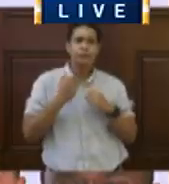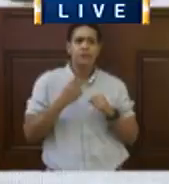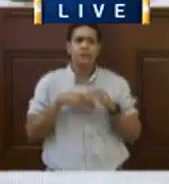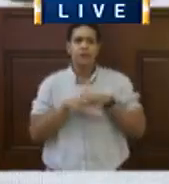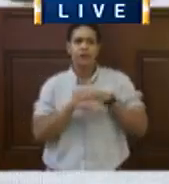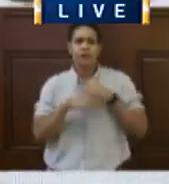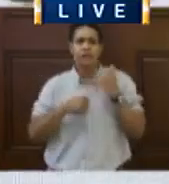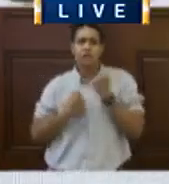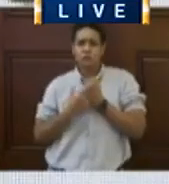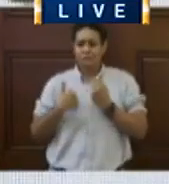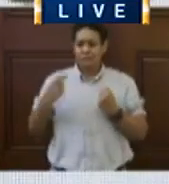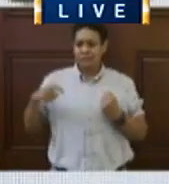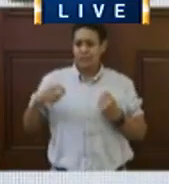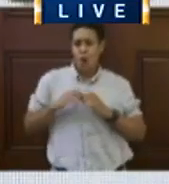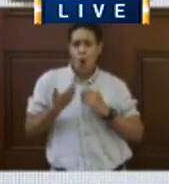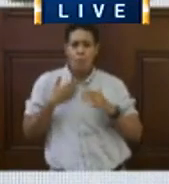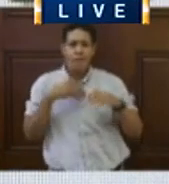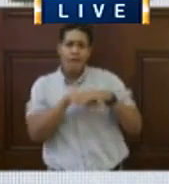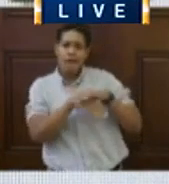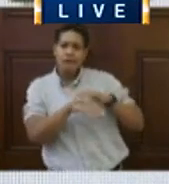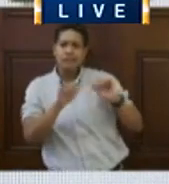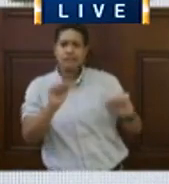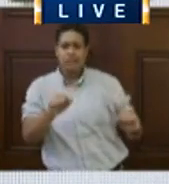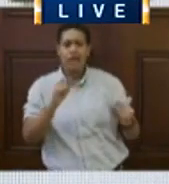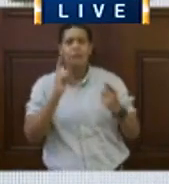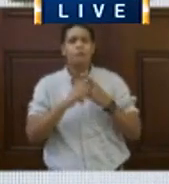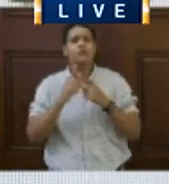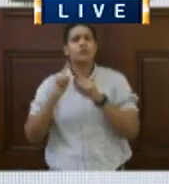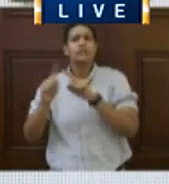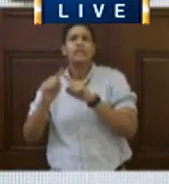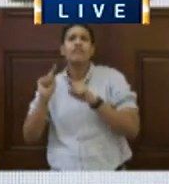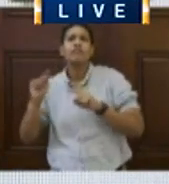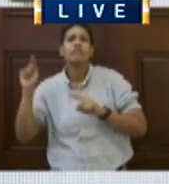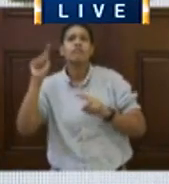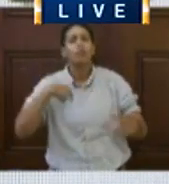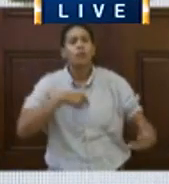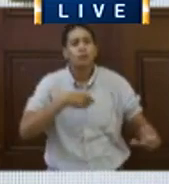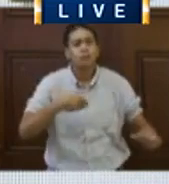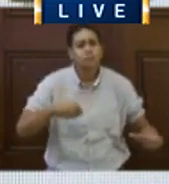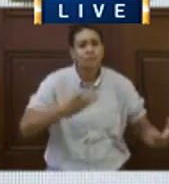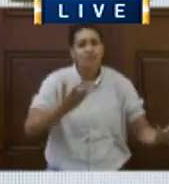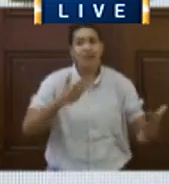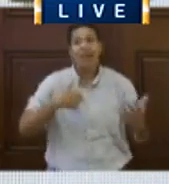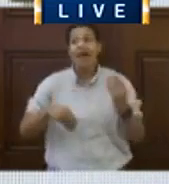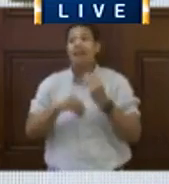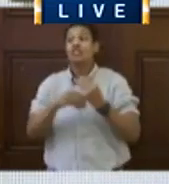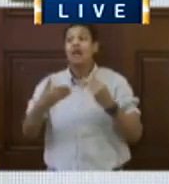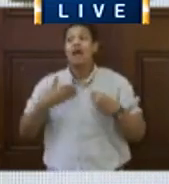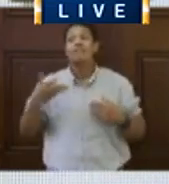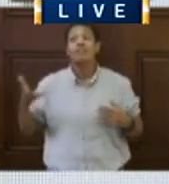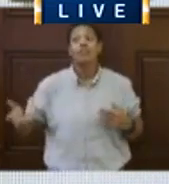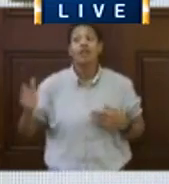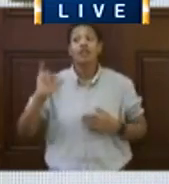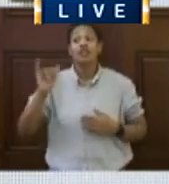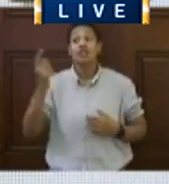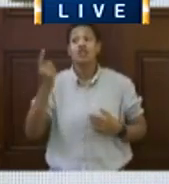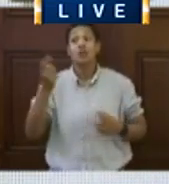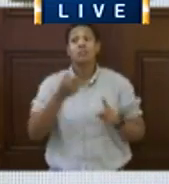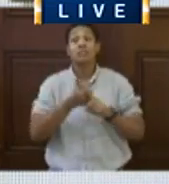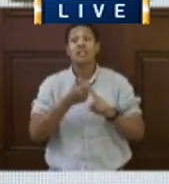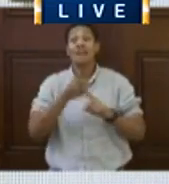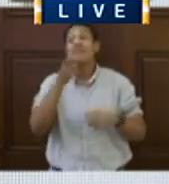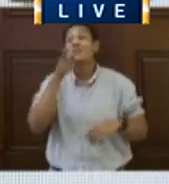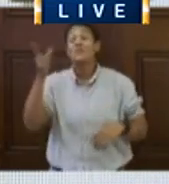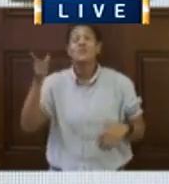packages and the stimulus that we have provided. I also have with me today someone who does not need